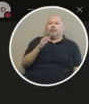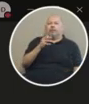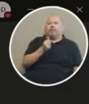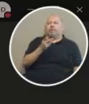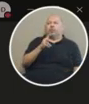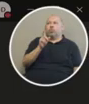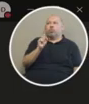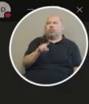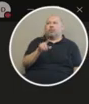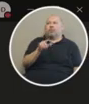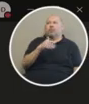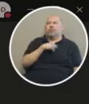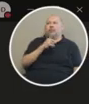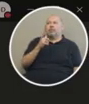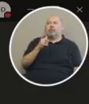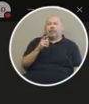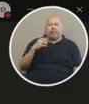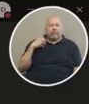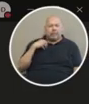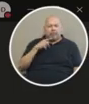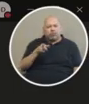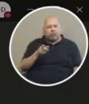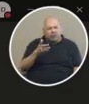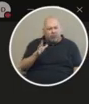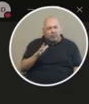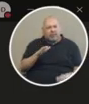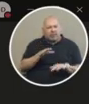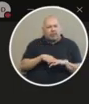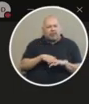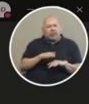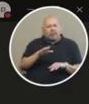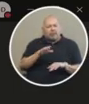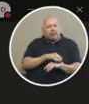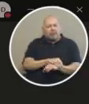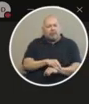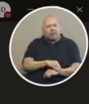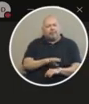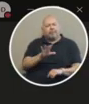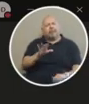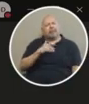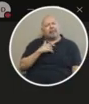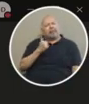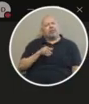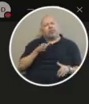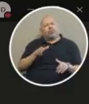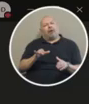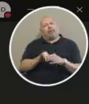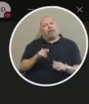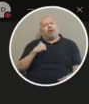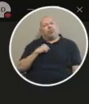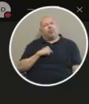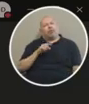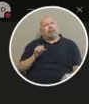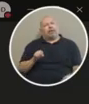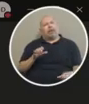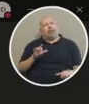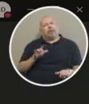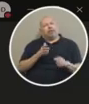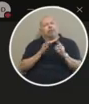Couple of questions, Chief Agostino, since you've already been on. Is there any way that we